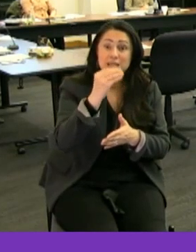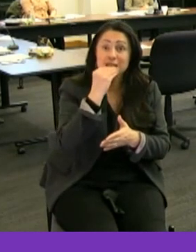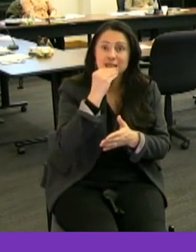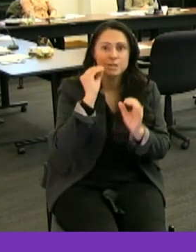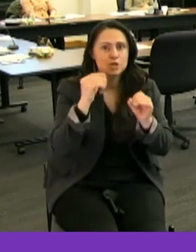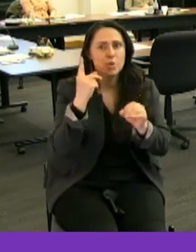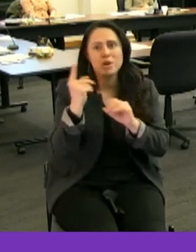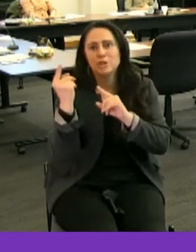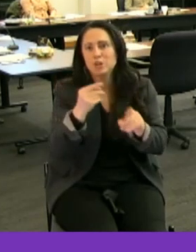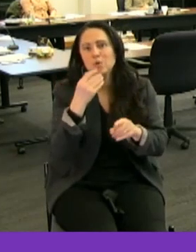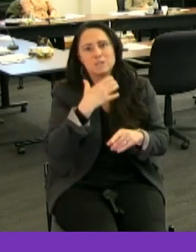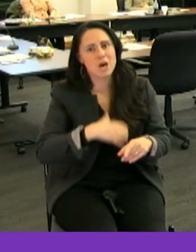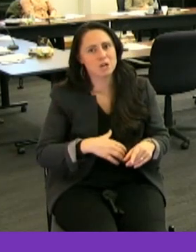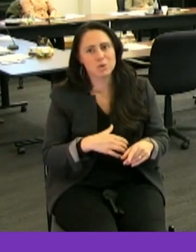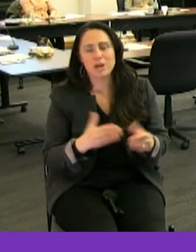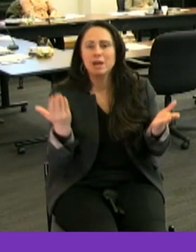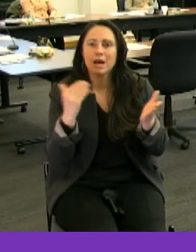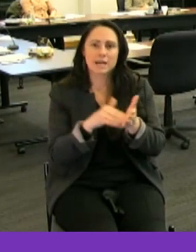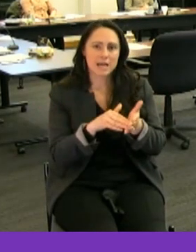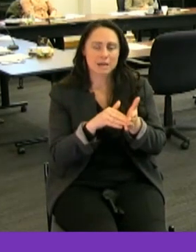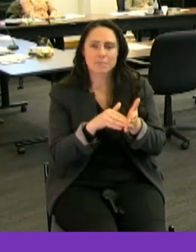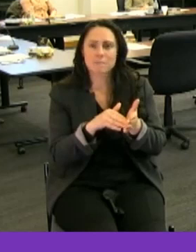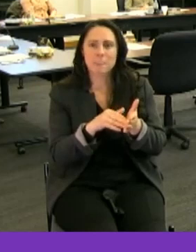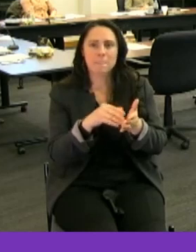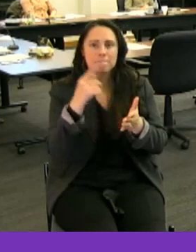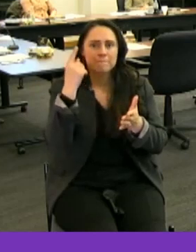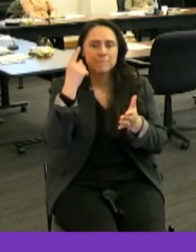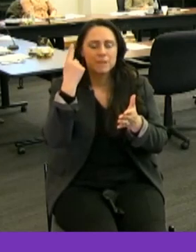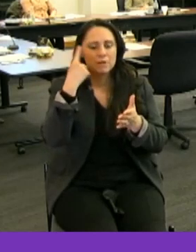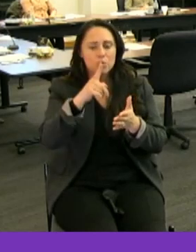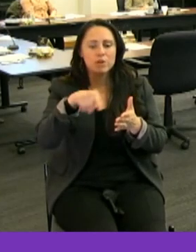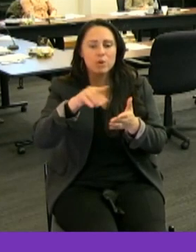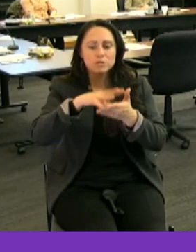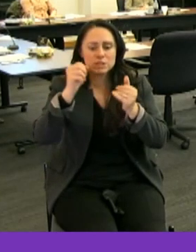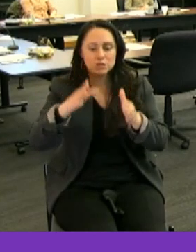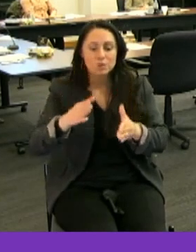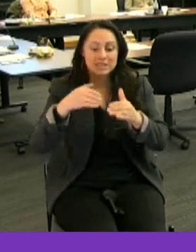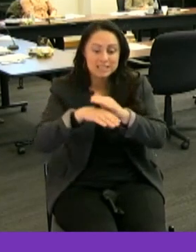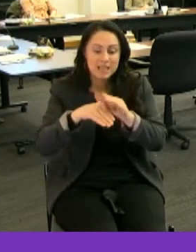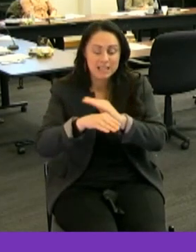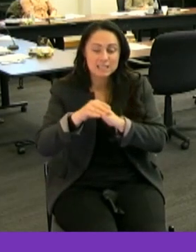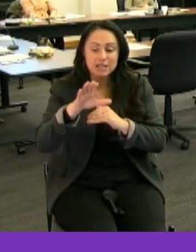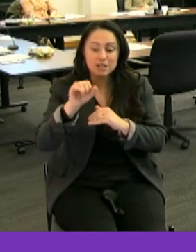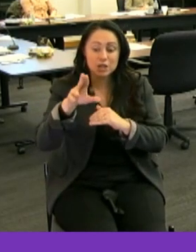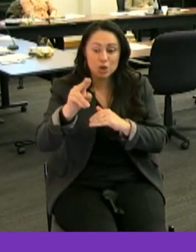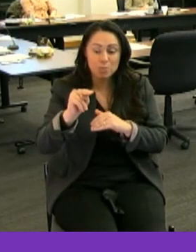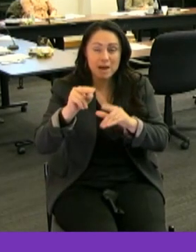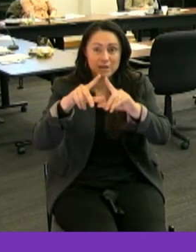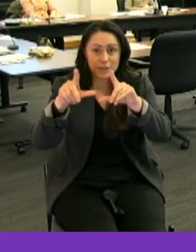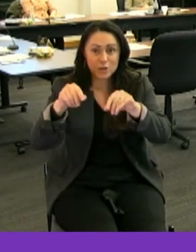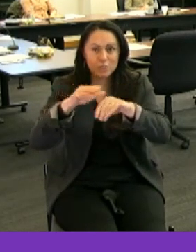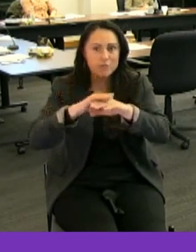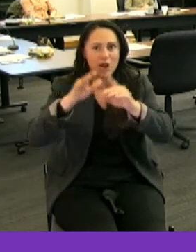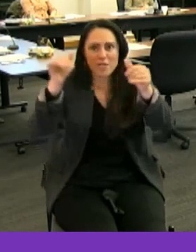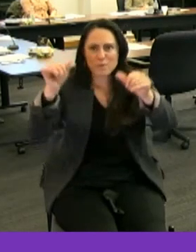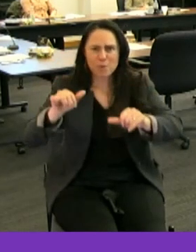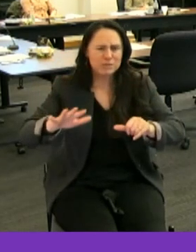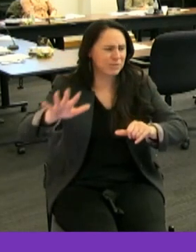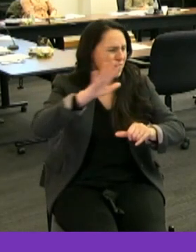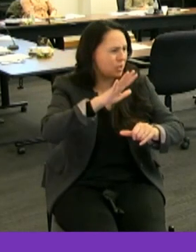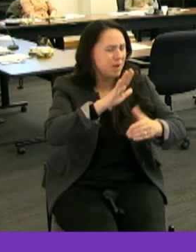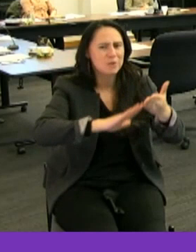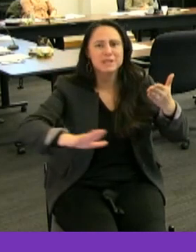one goes hungry at all. So again, in order for these students to access the coupons, they're on these posters all around